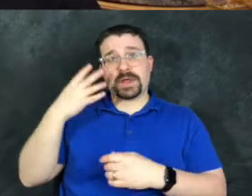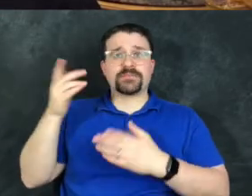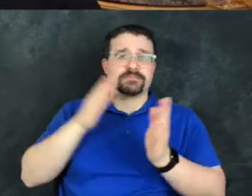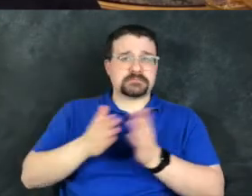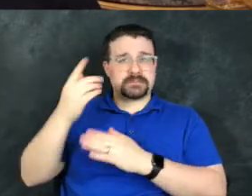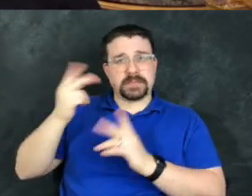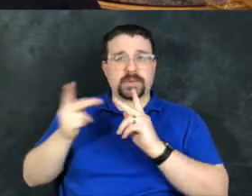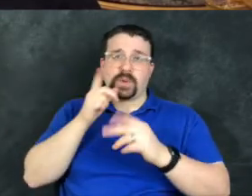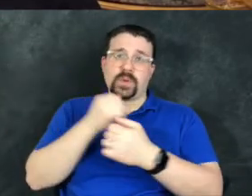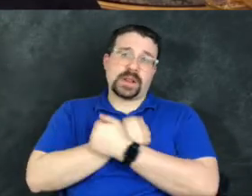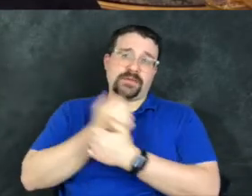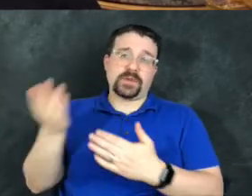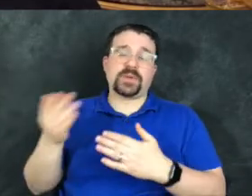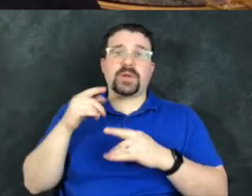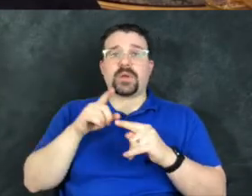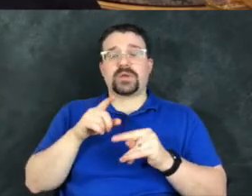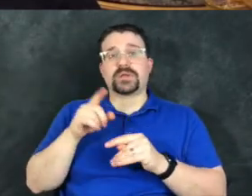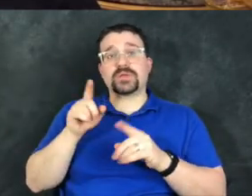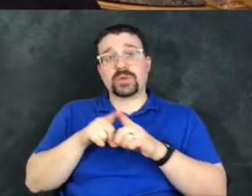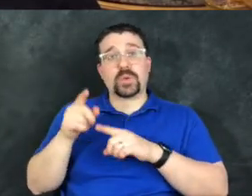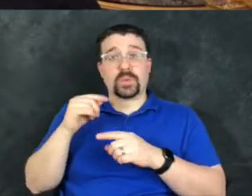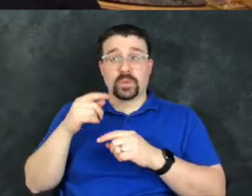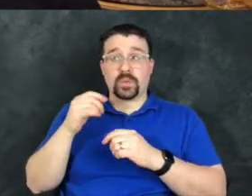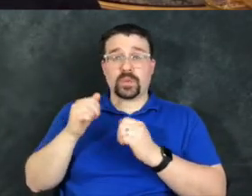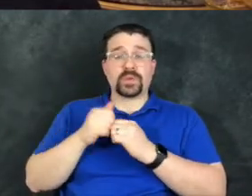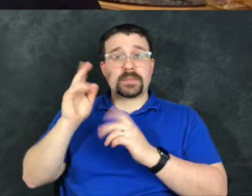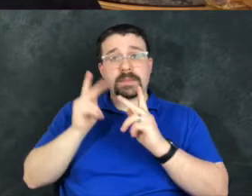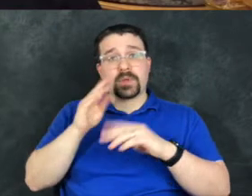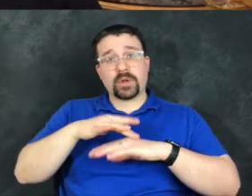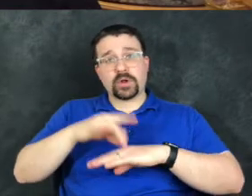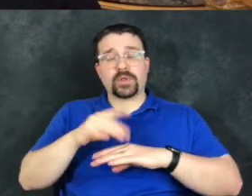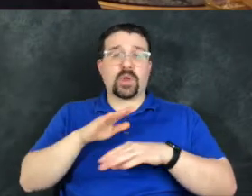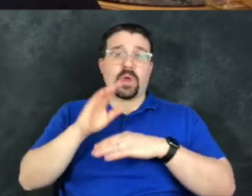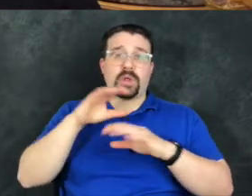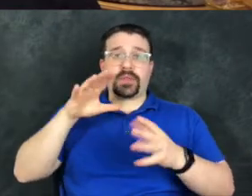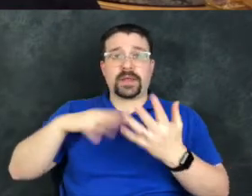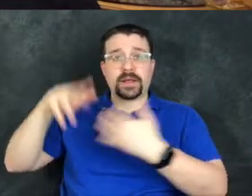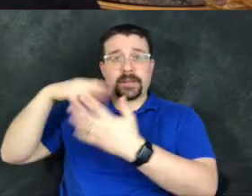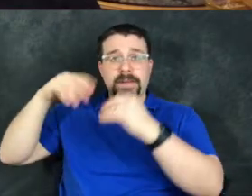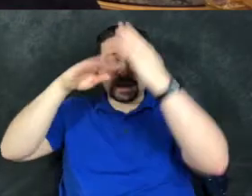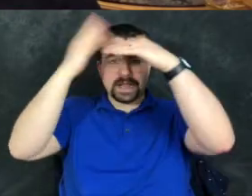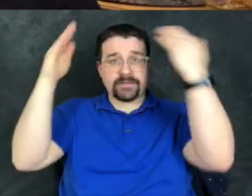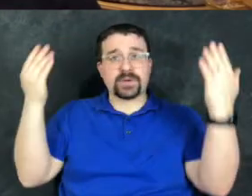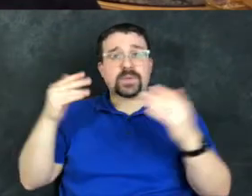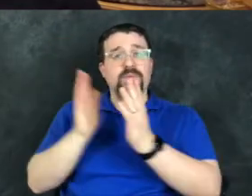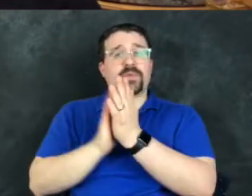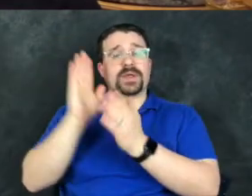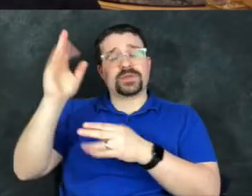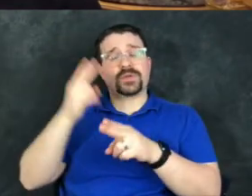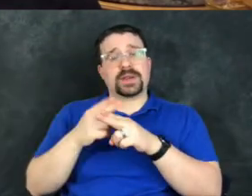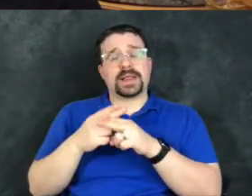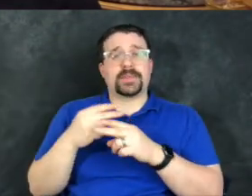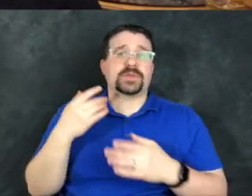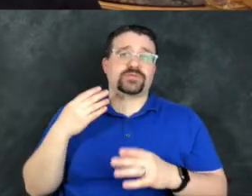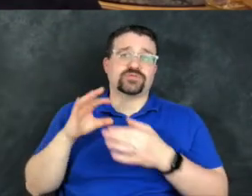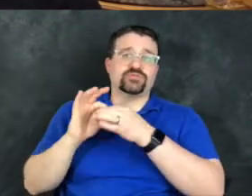grace that you have prepared for those who love you. And so, with your people on earth and all the company of heaven,